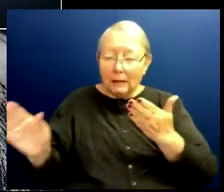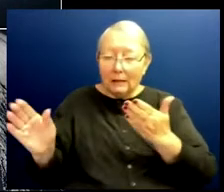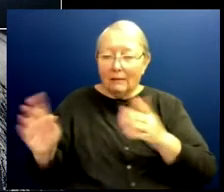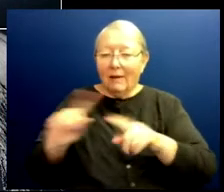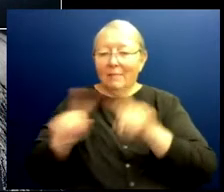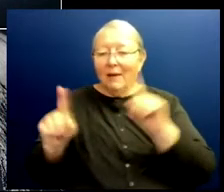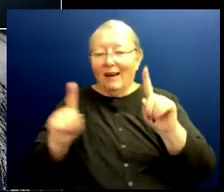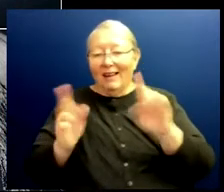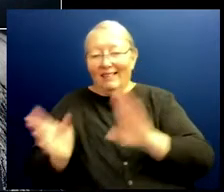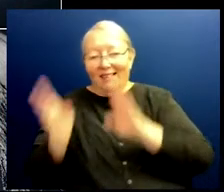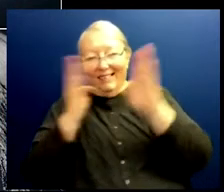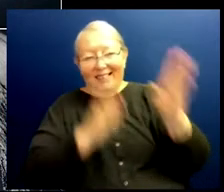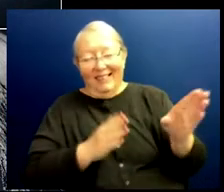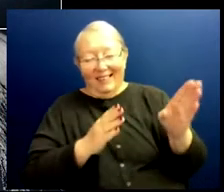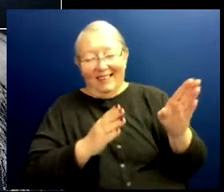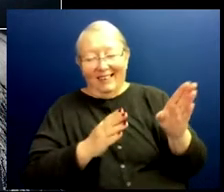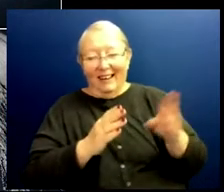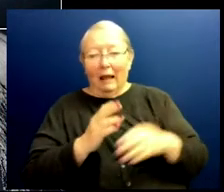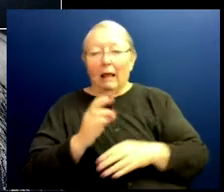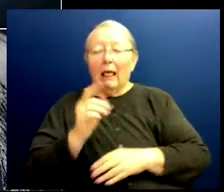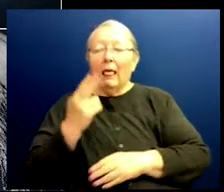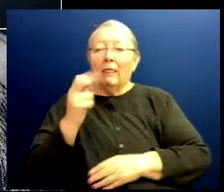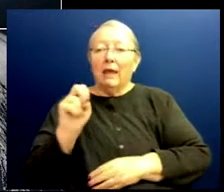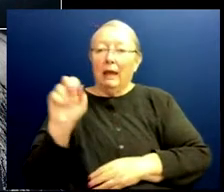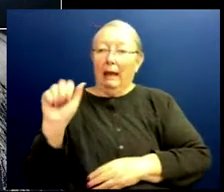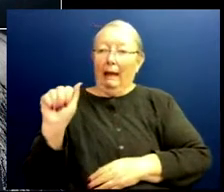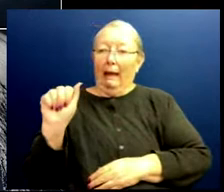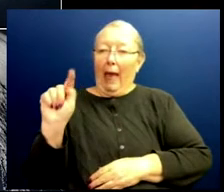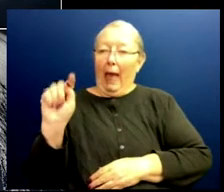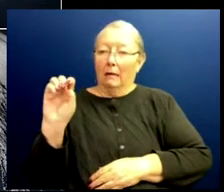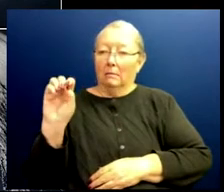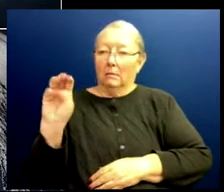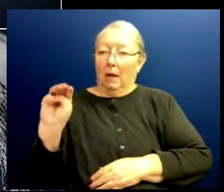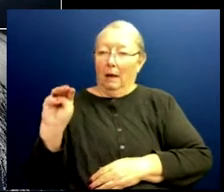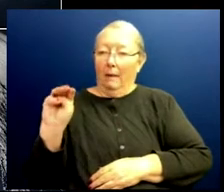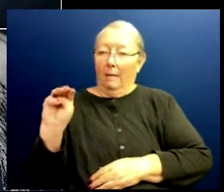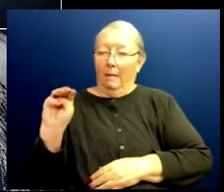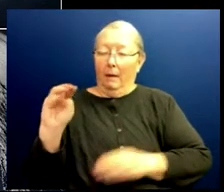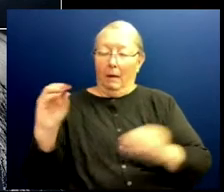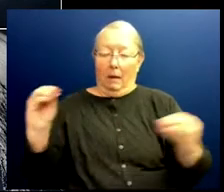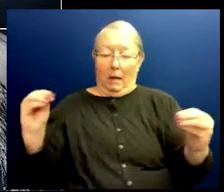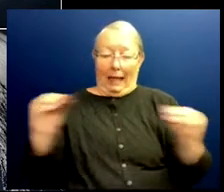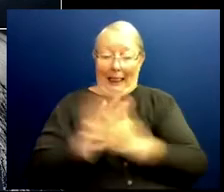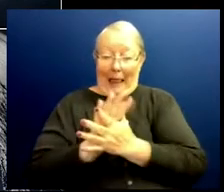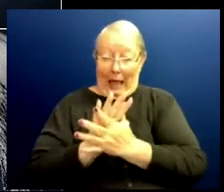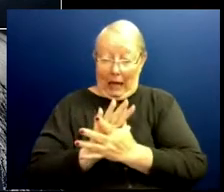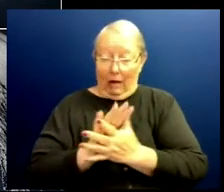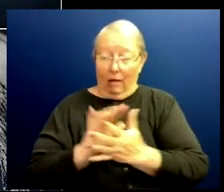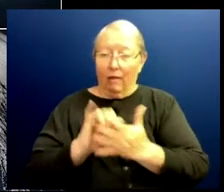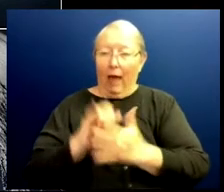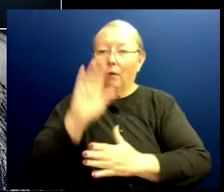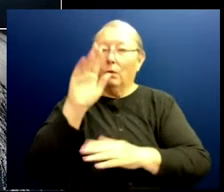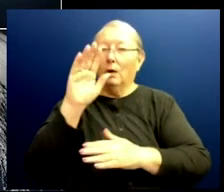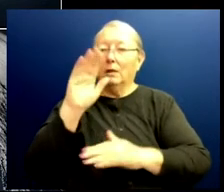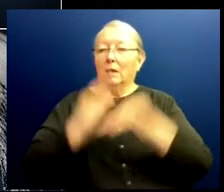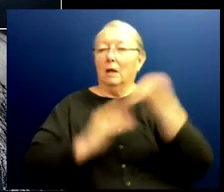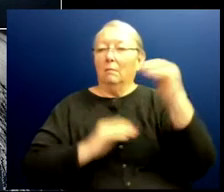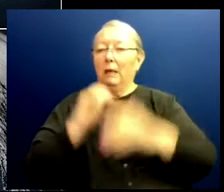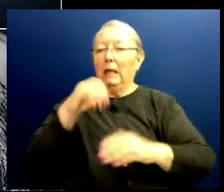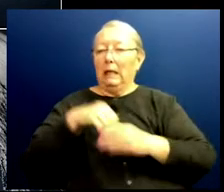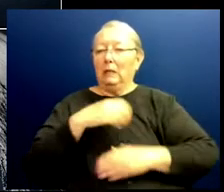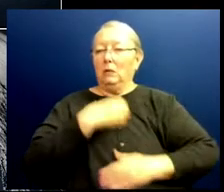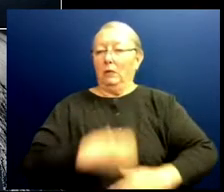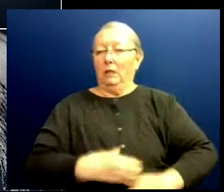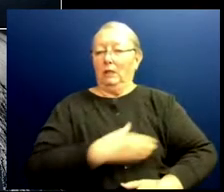Collider, Atom Smasher, that the Europeans built in Switzerland. But the fact is, the